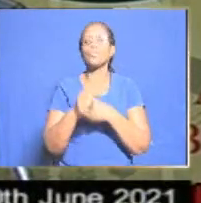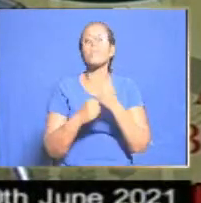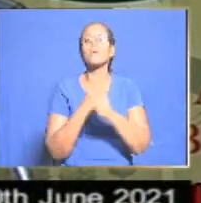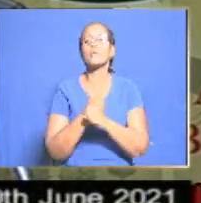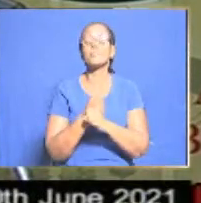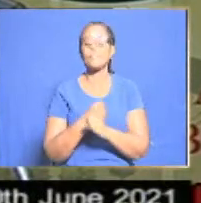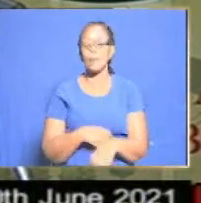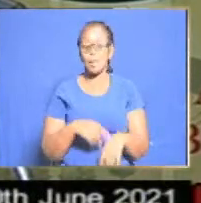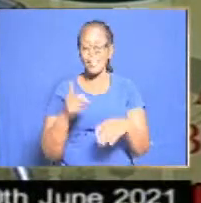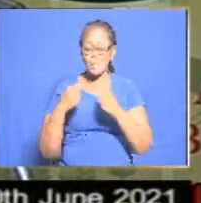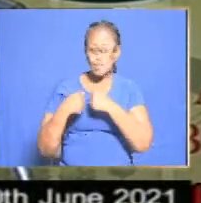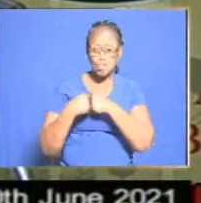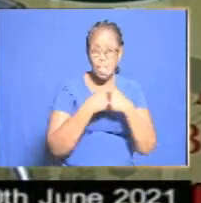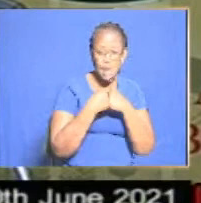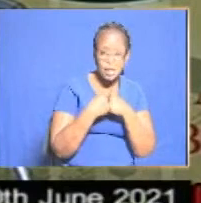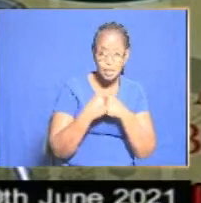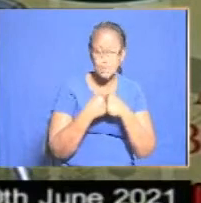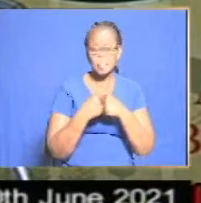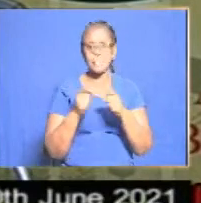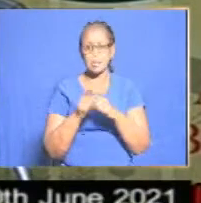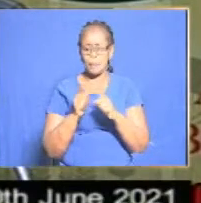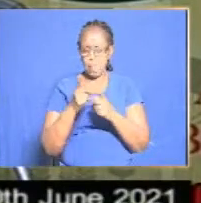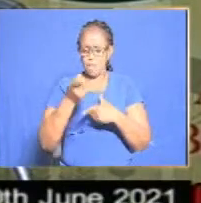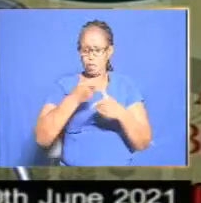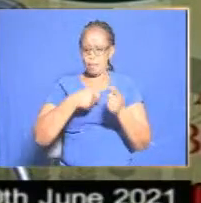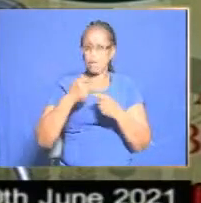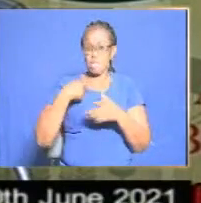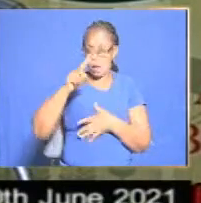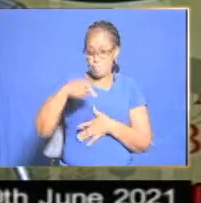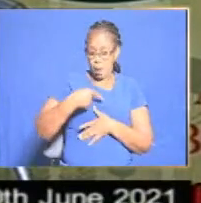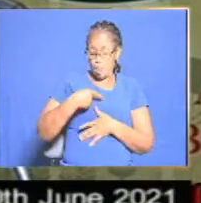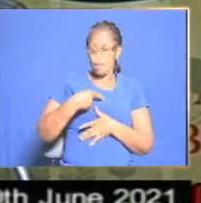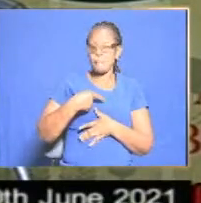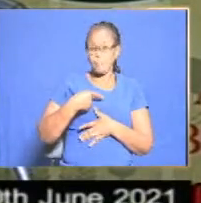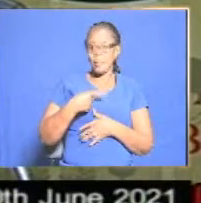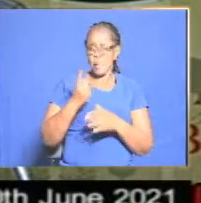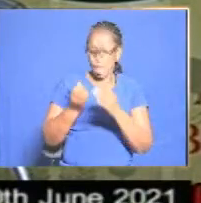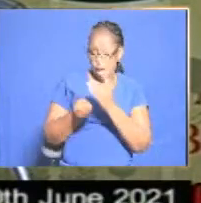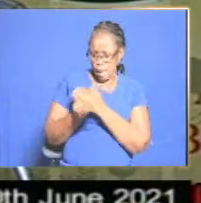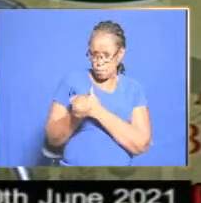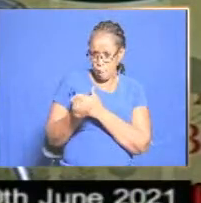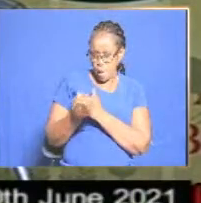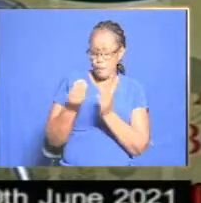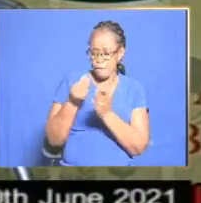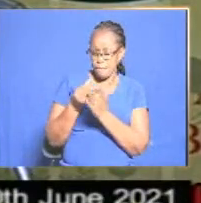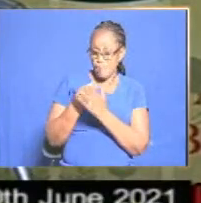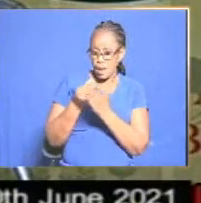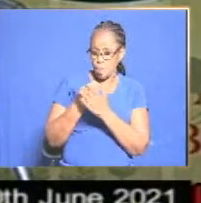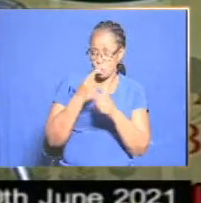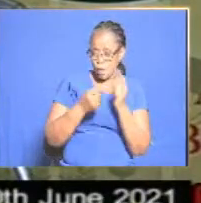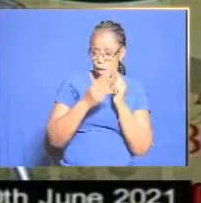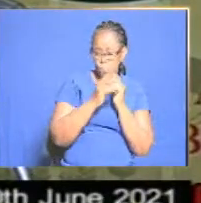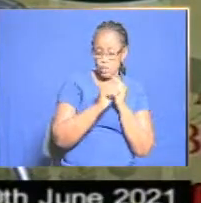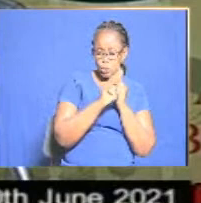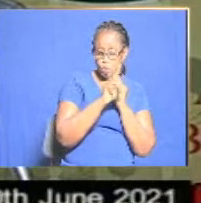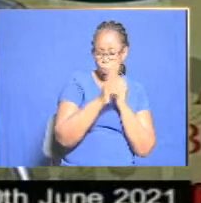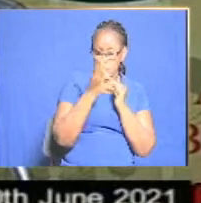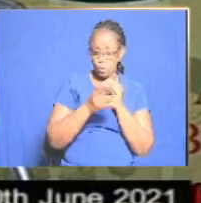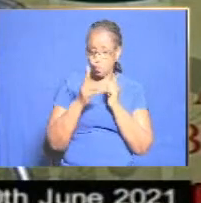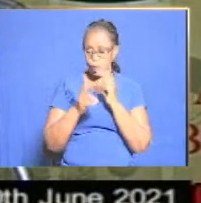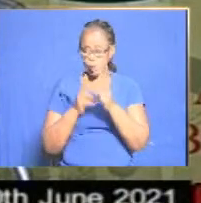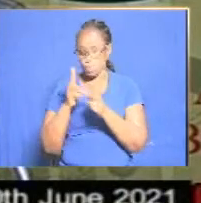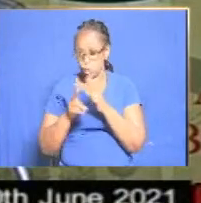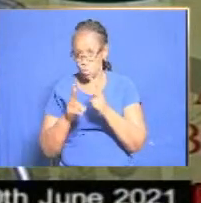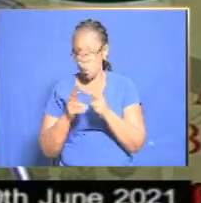revenue challenges and significant expenditure demands, spending the financial 2021-22 will focus on critical areas